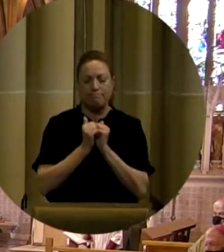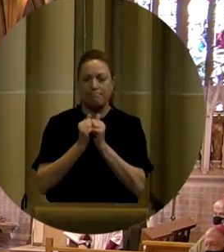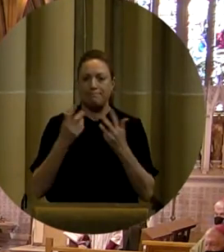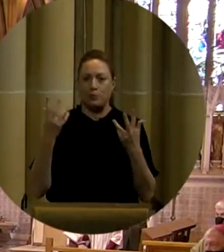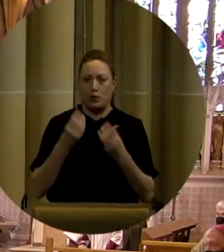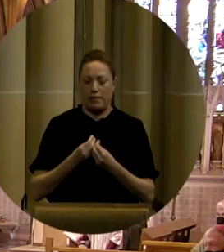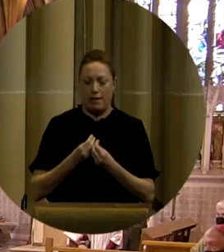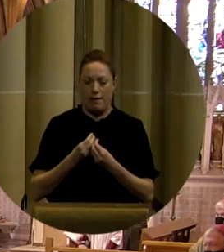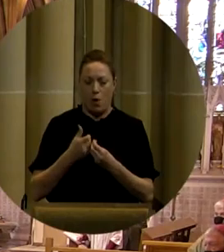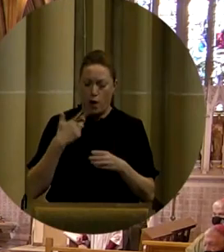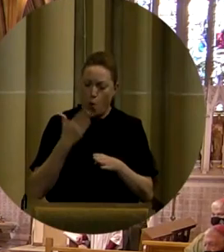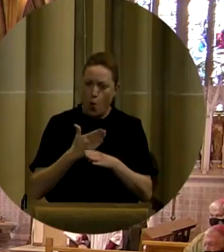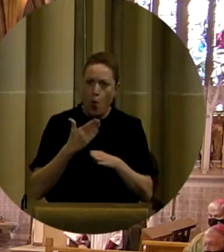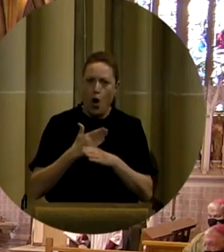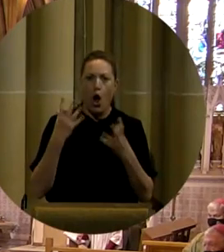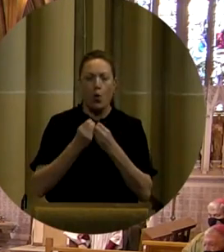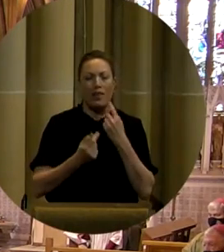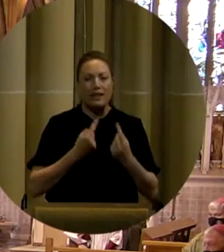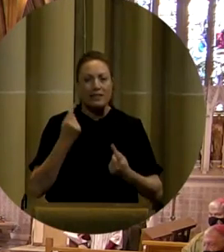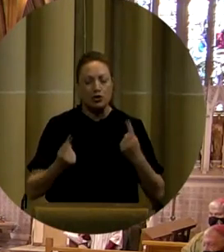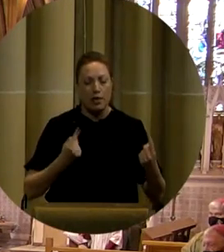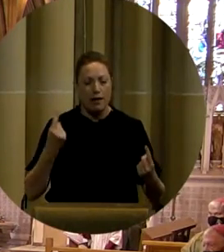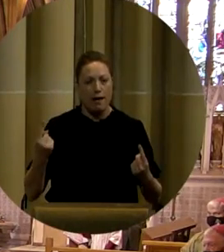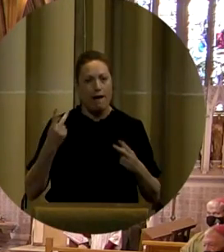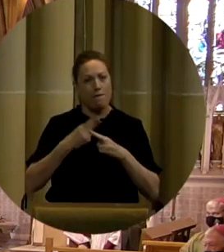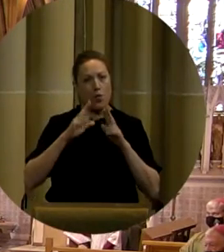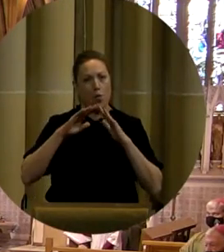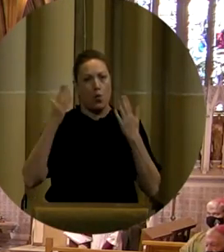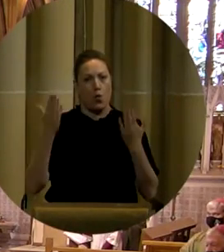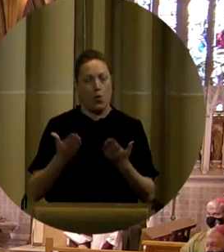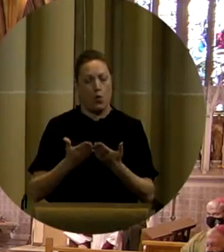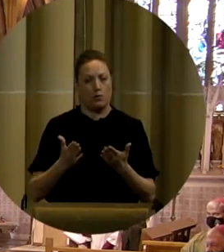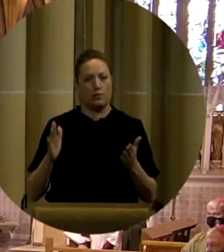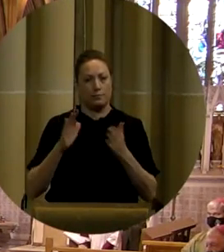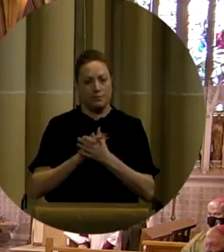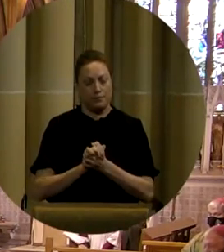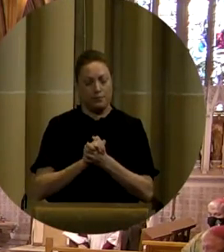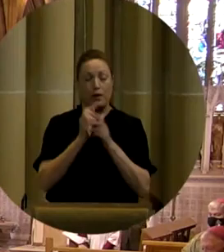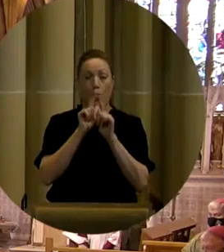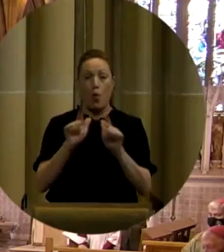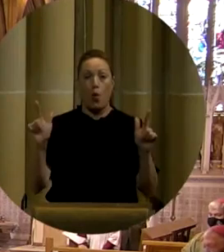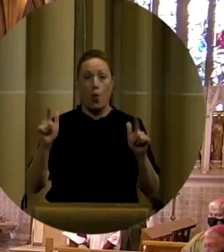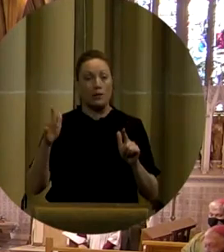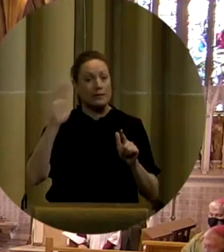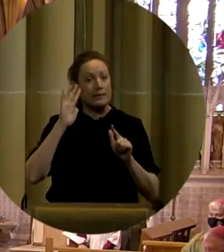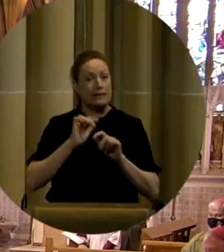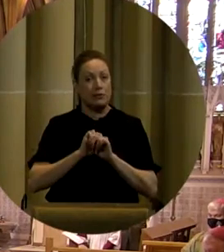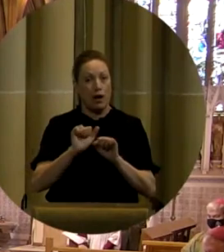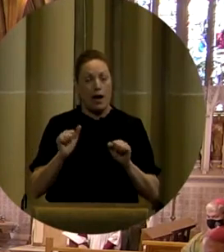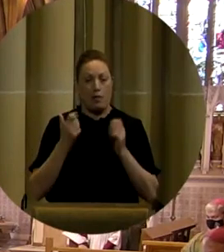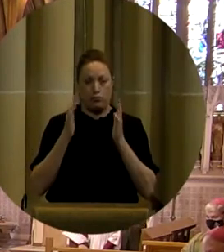world and work together for the good of all who dwell in it. Lord, hear us.